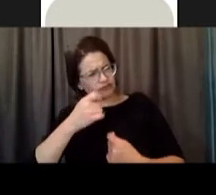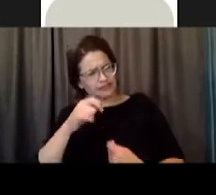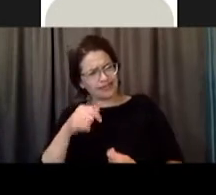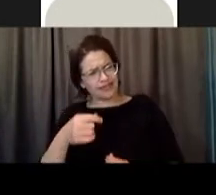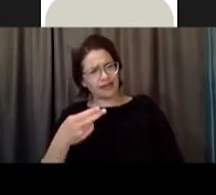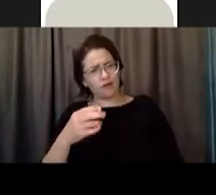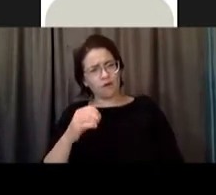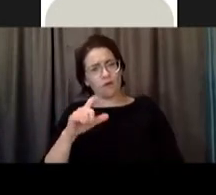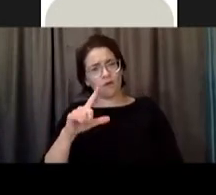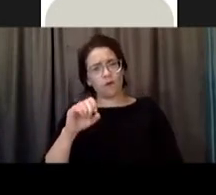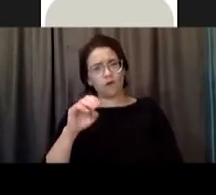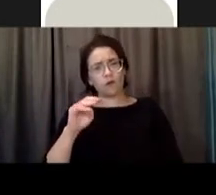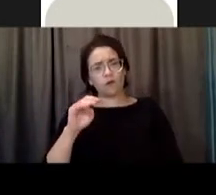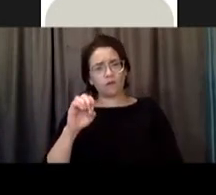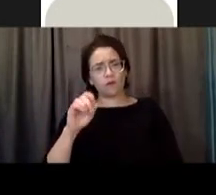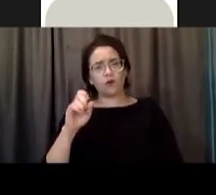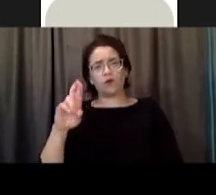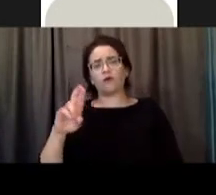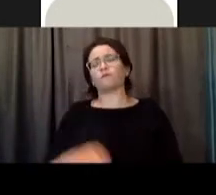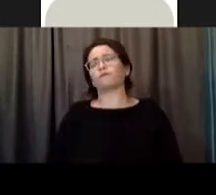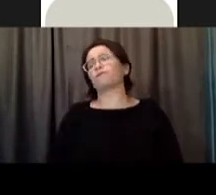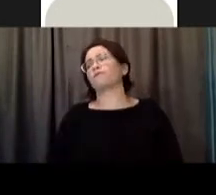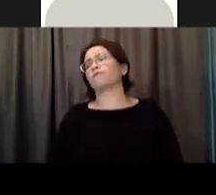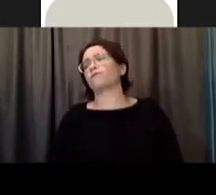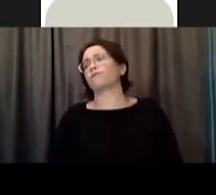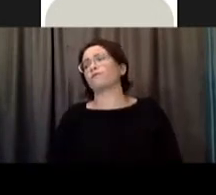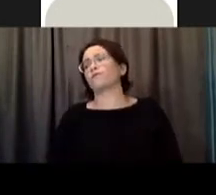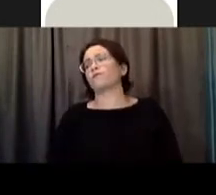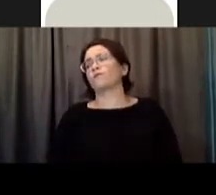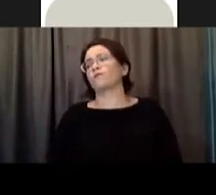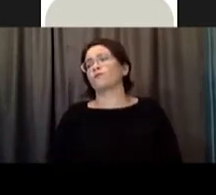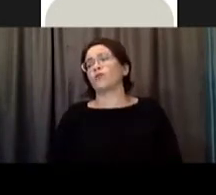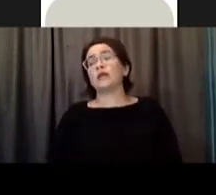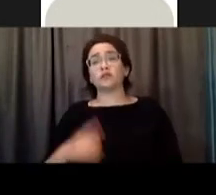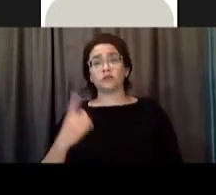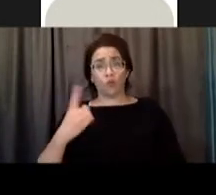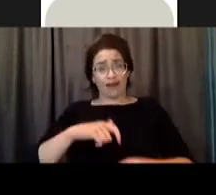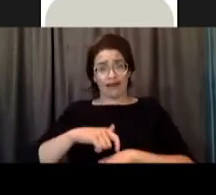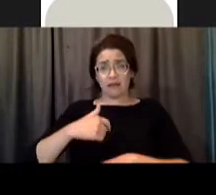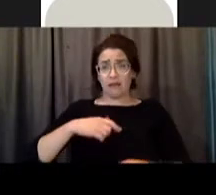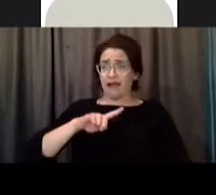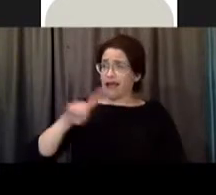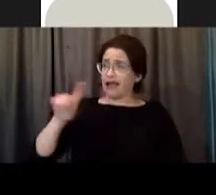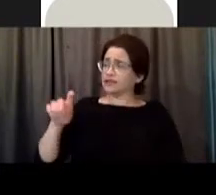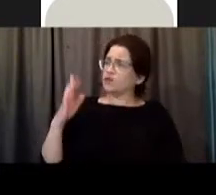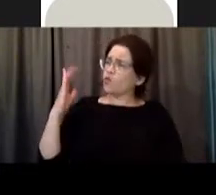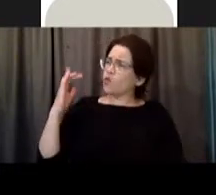So I only once asked her why she herself was so hesitant to talk about it.